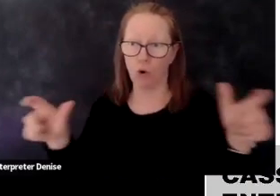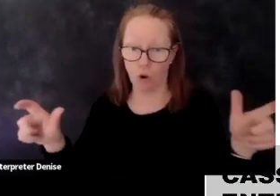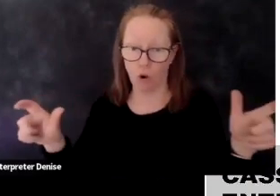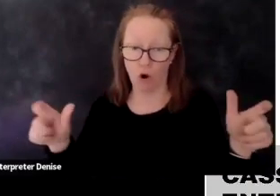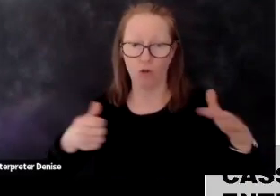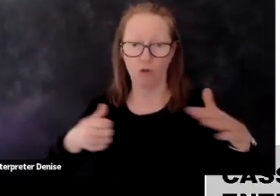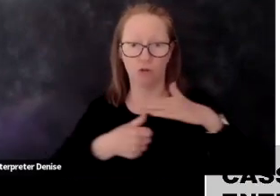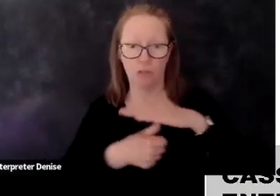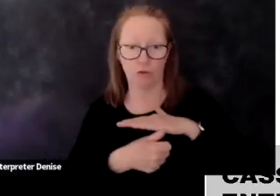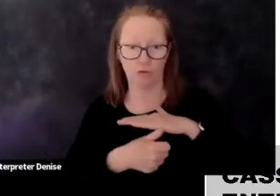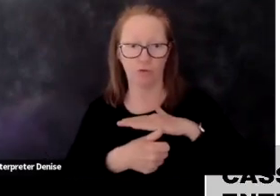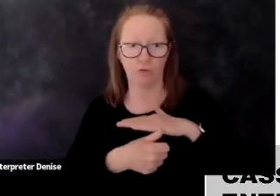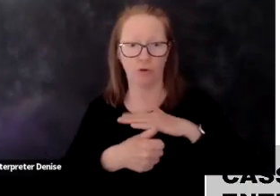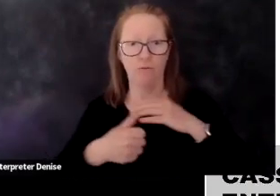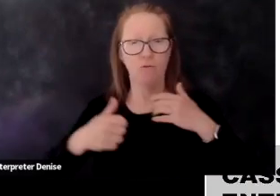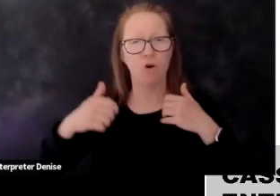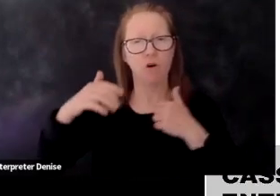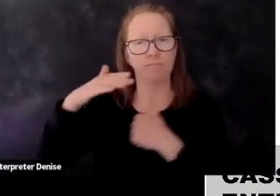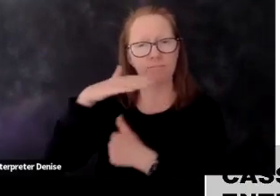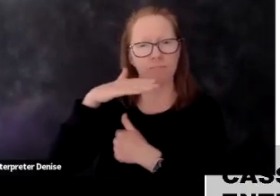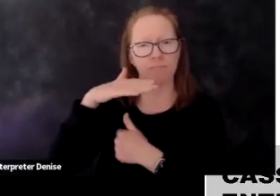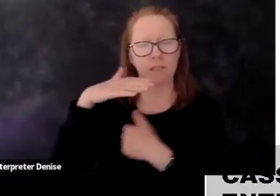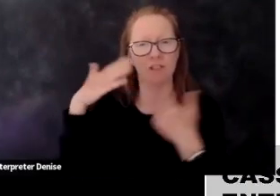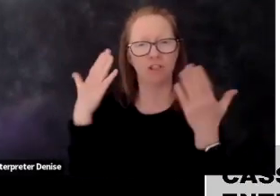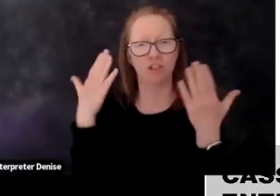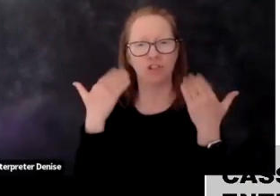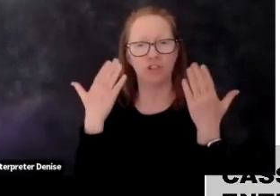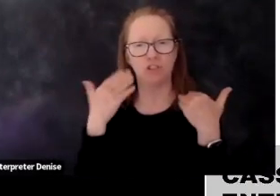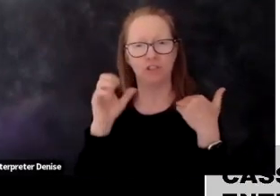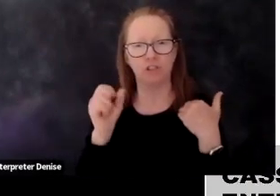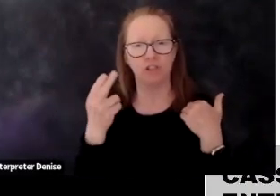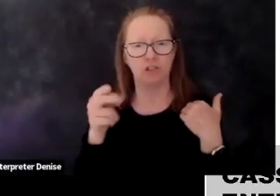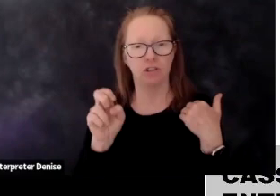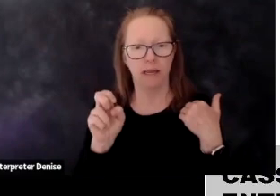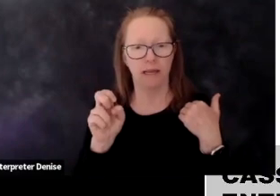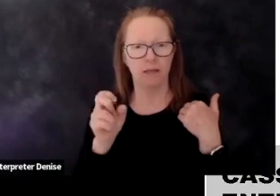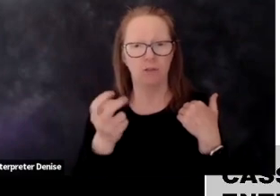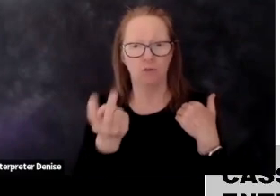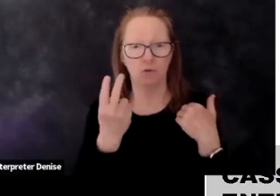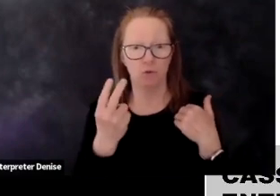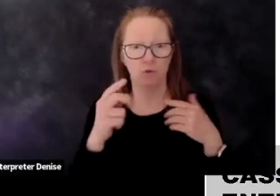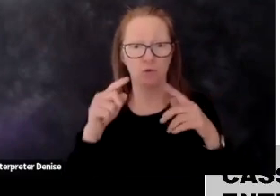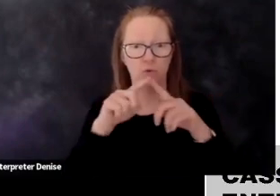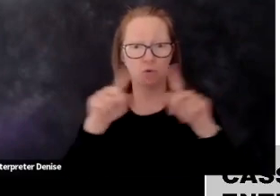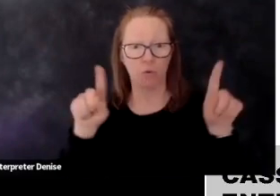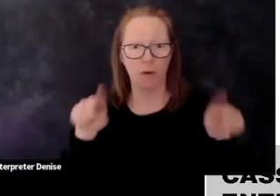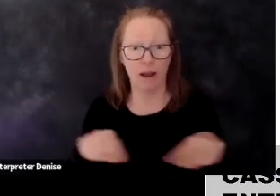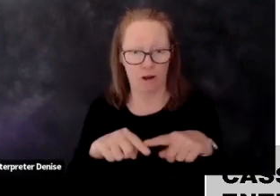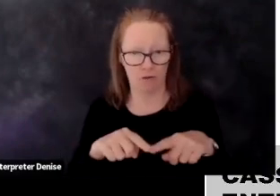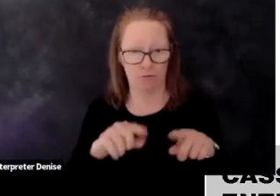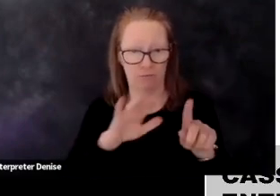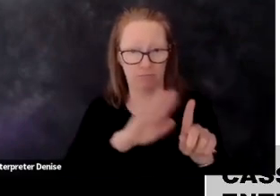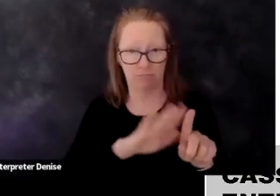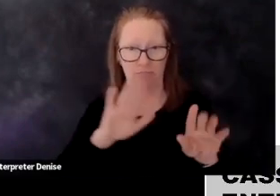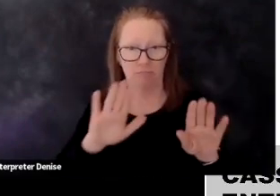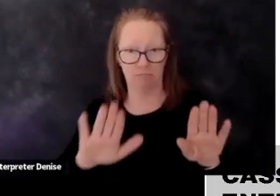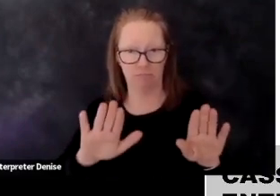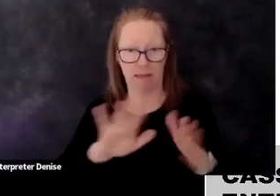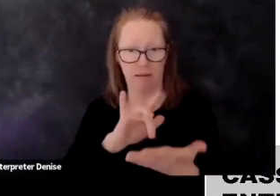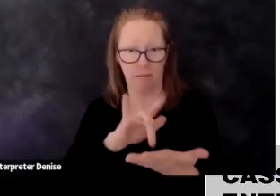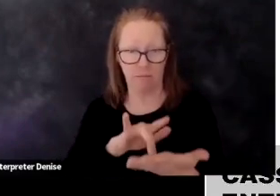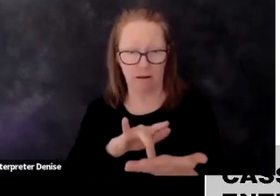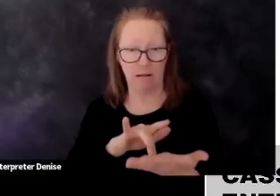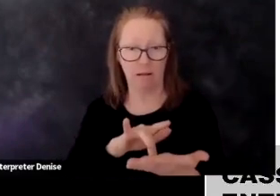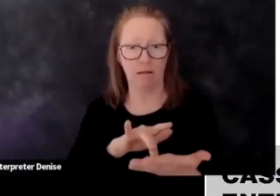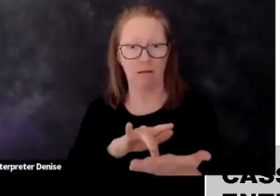in that concrete plaza, those two squares in the middle. There are PV panels on top of it. You'll be able to sit